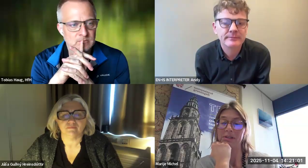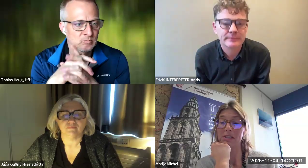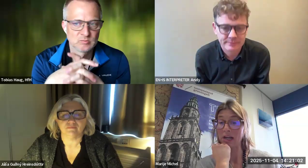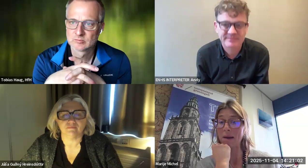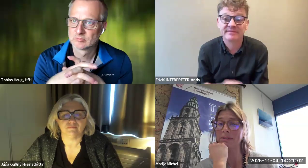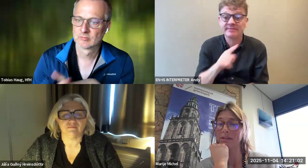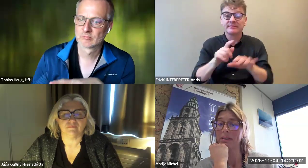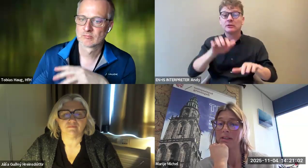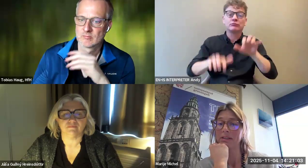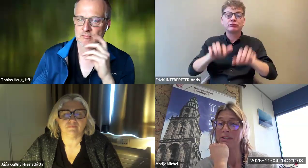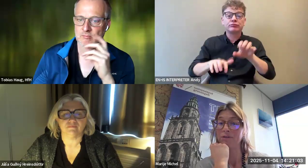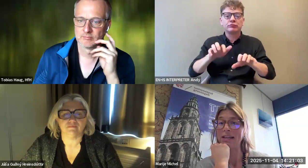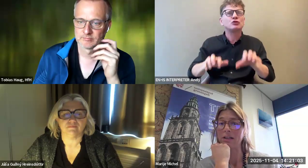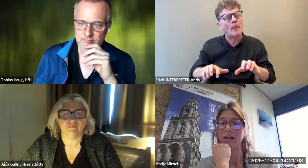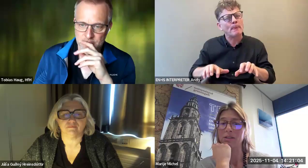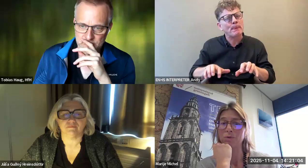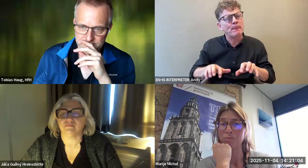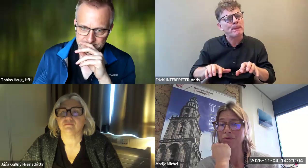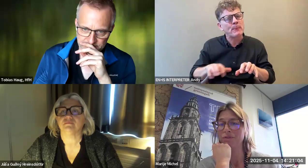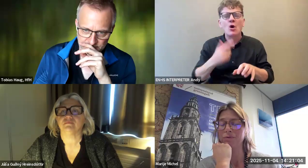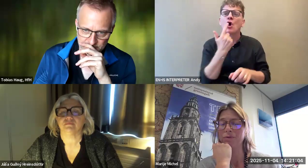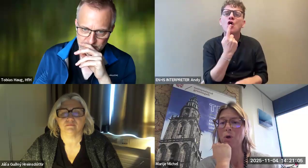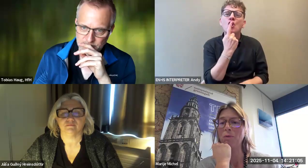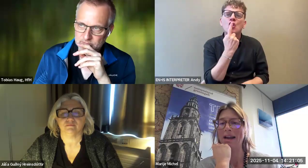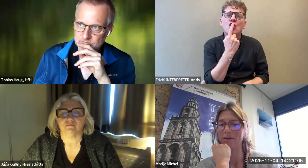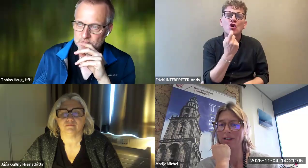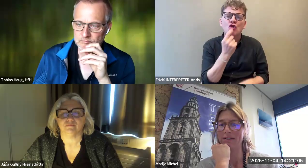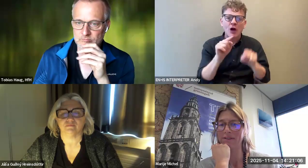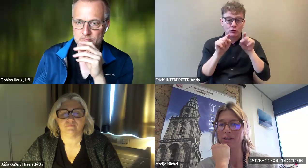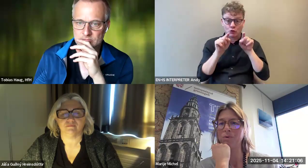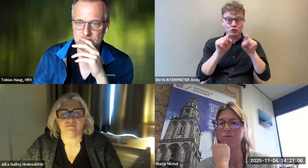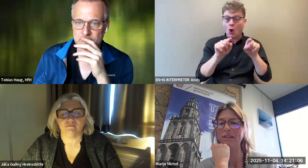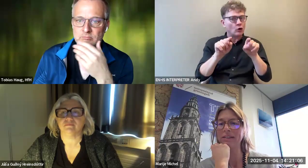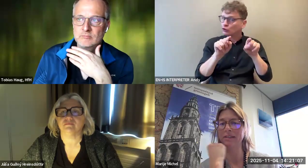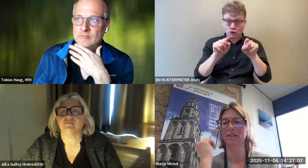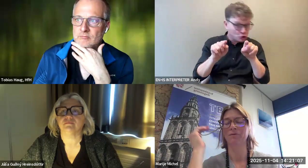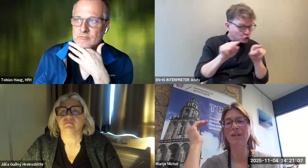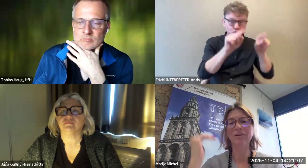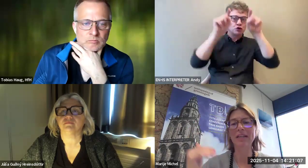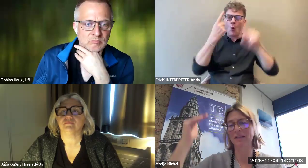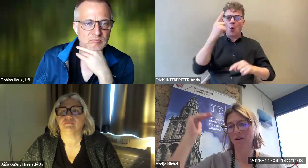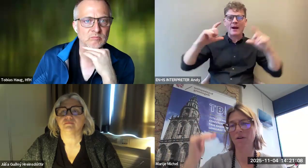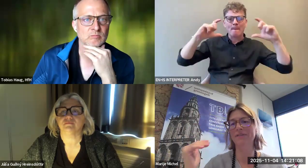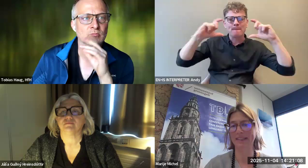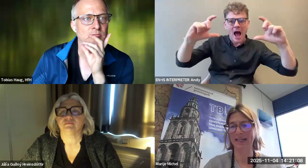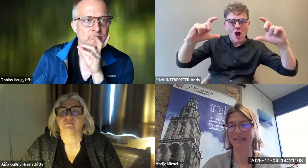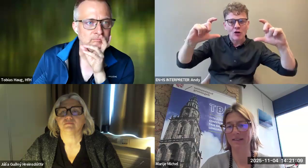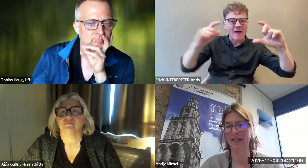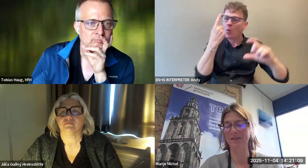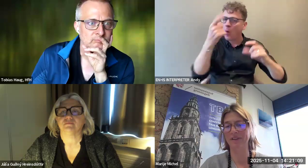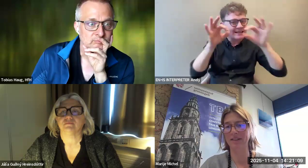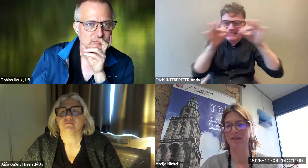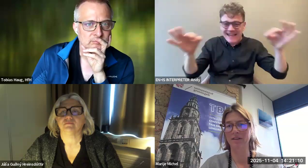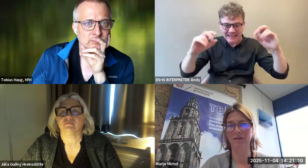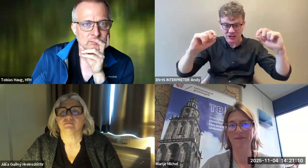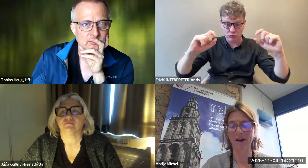when the person stopped, the red dots would move through the whole paragraph. So they would reread all of the text